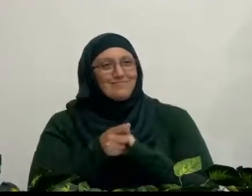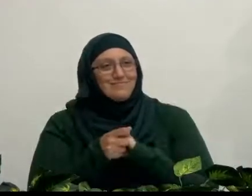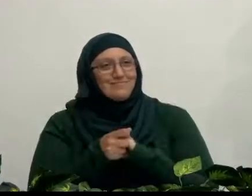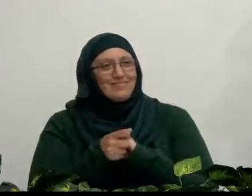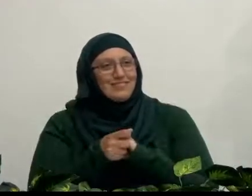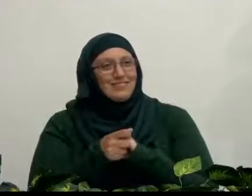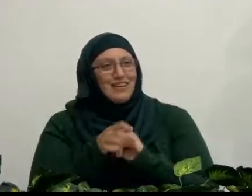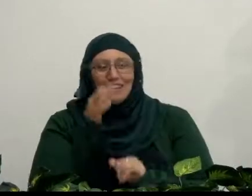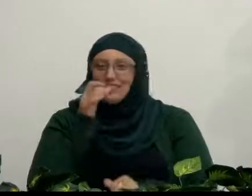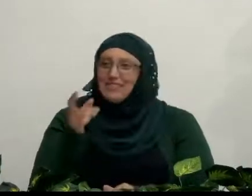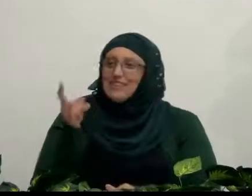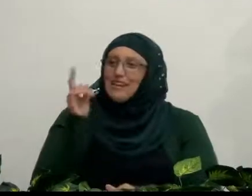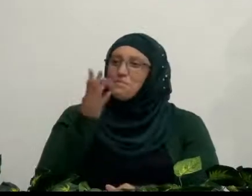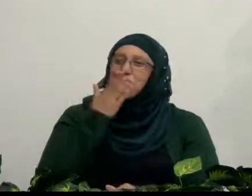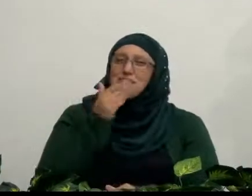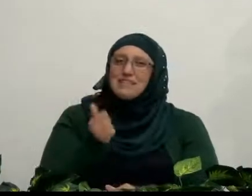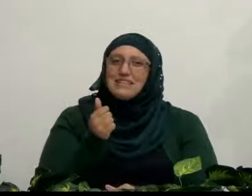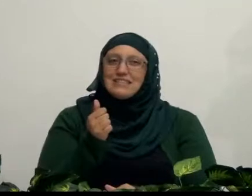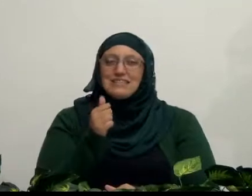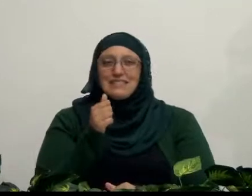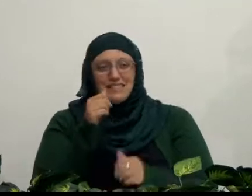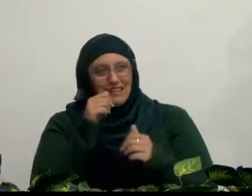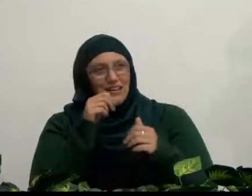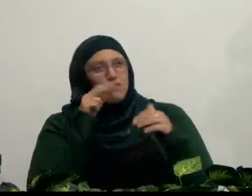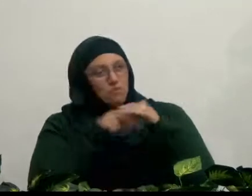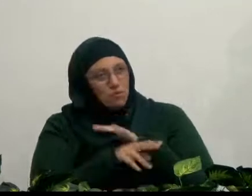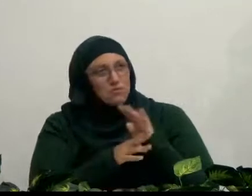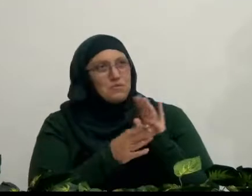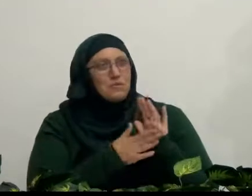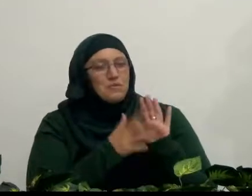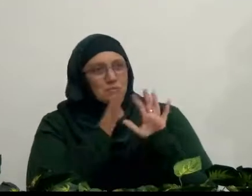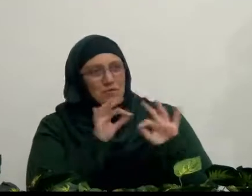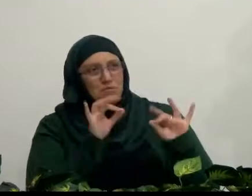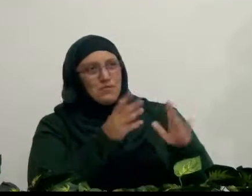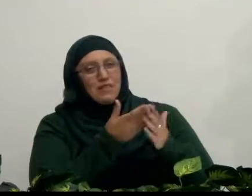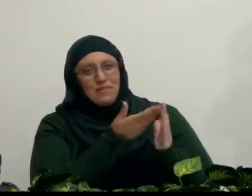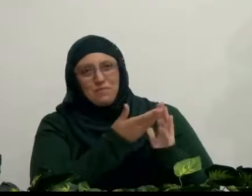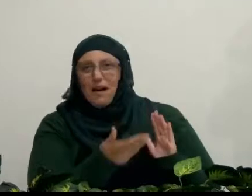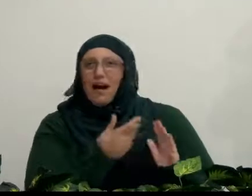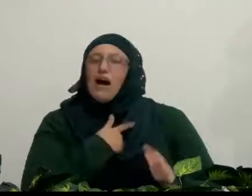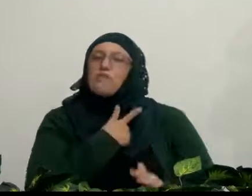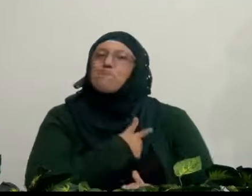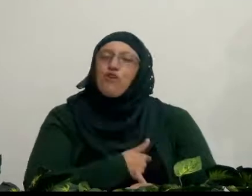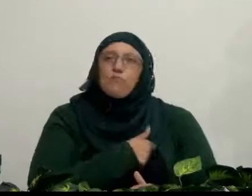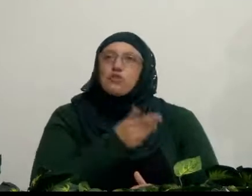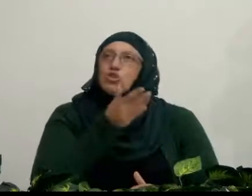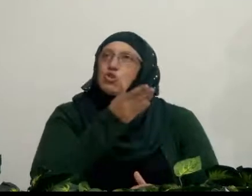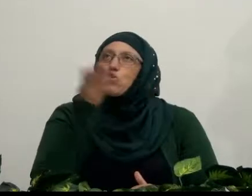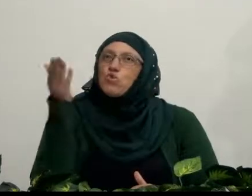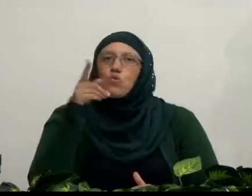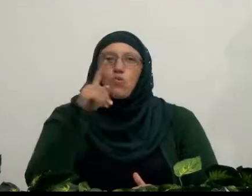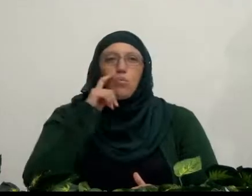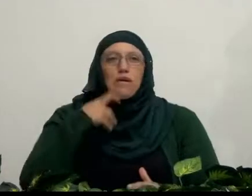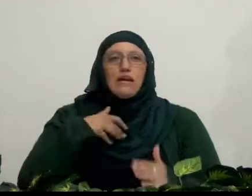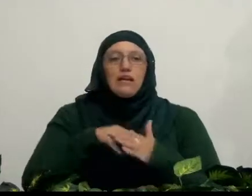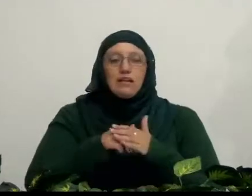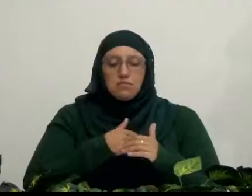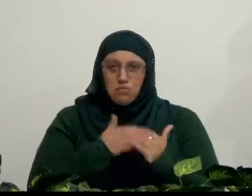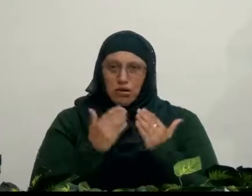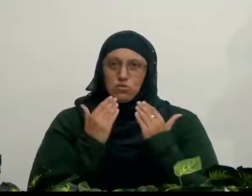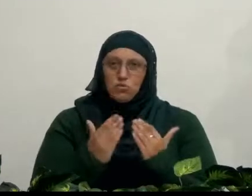Allahumma salli ala Muhammadin wa ala Muhammad. I promise you that, inshallah, you will be in my humble dua. And inshallah, I hope that